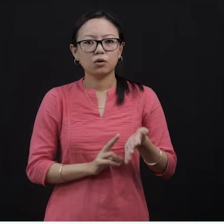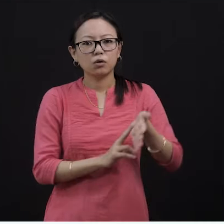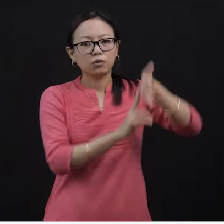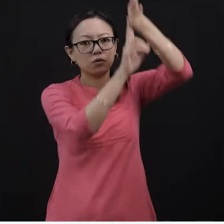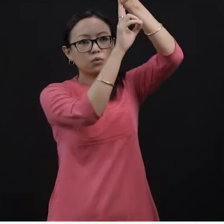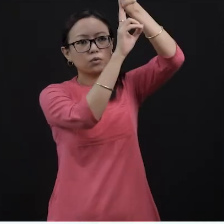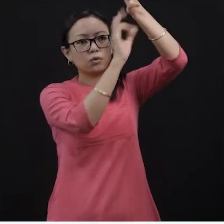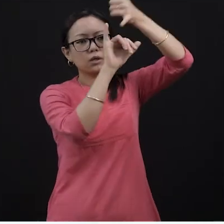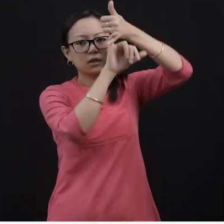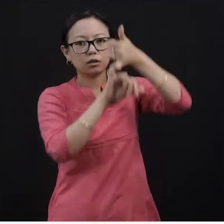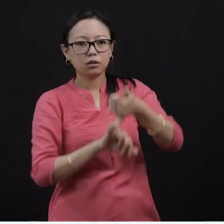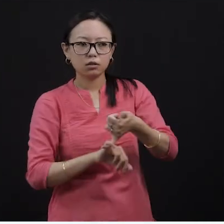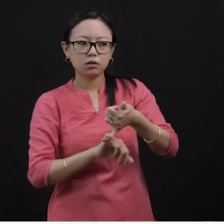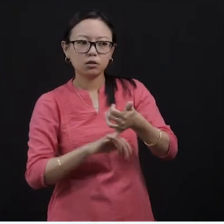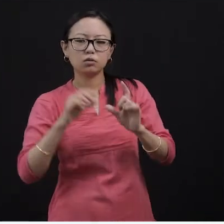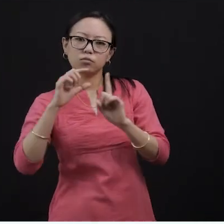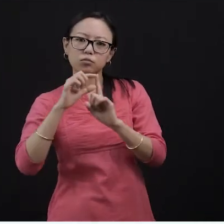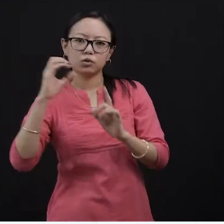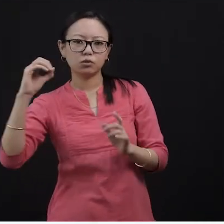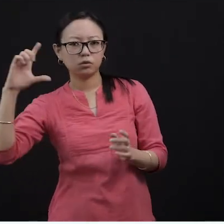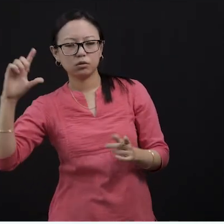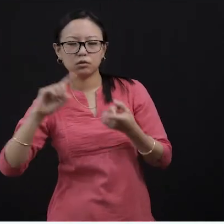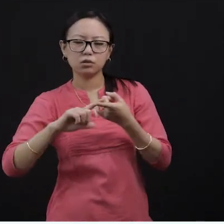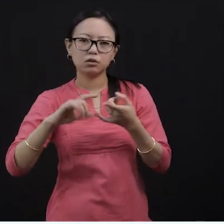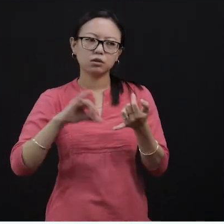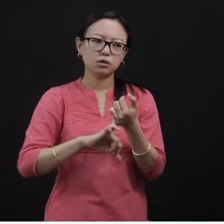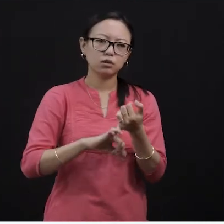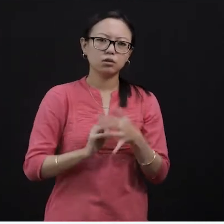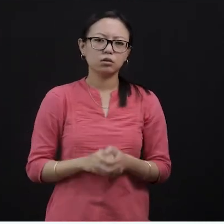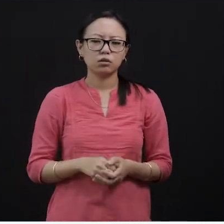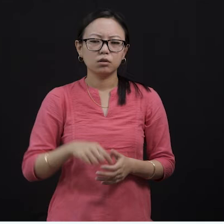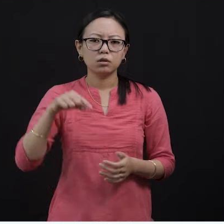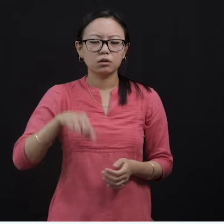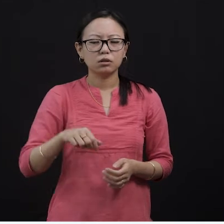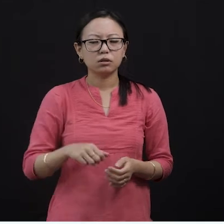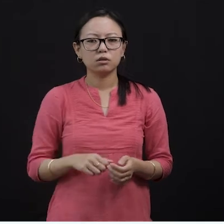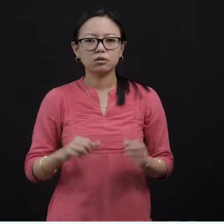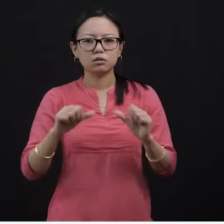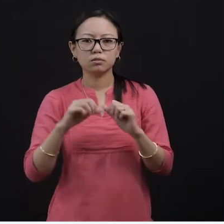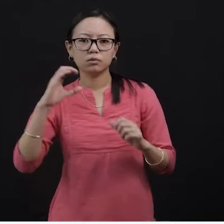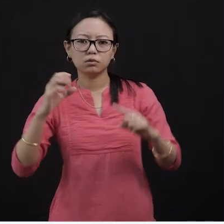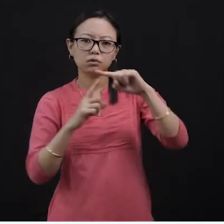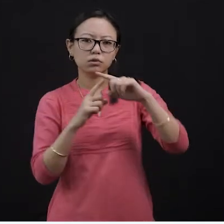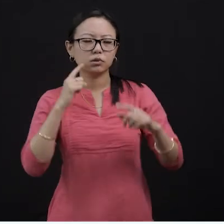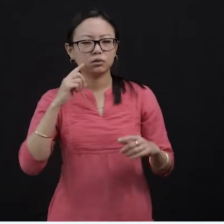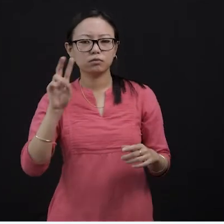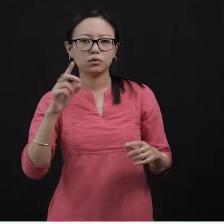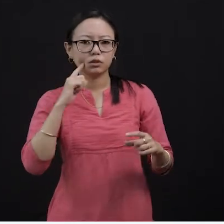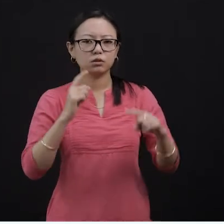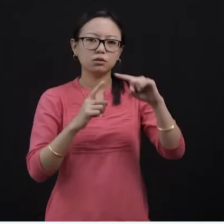We'll learn more about the poles of magnet after this activity. Now, to do